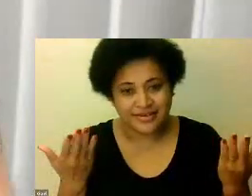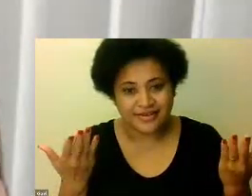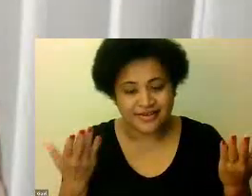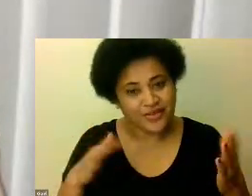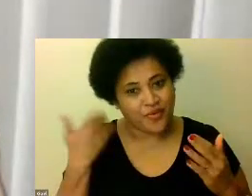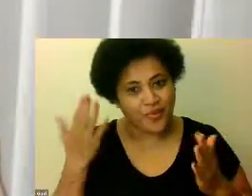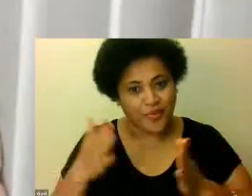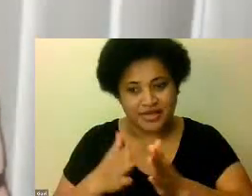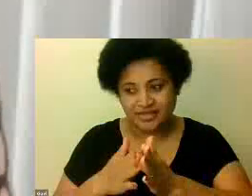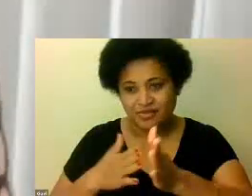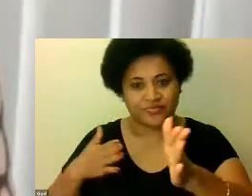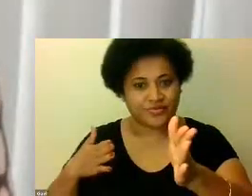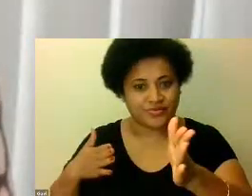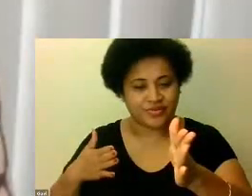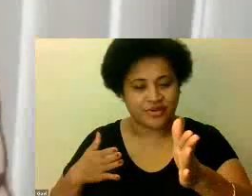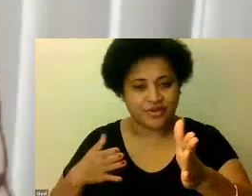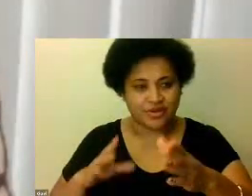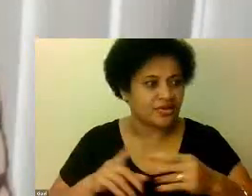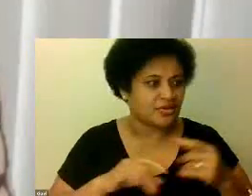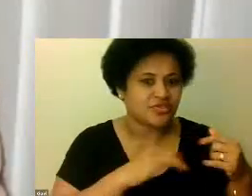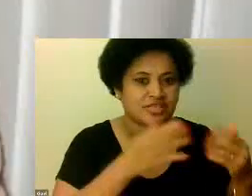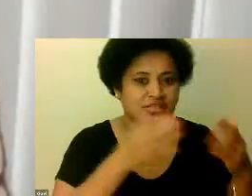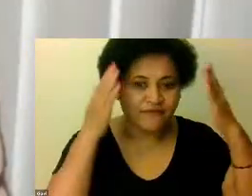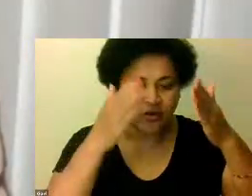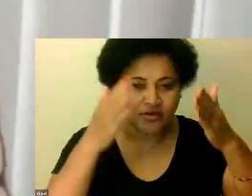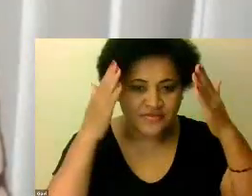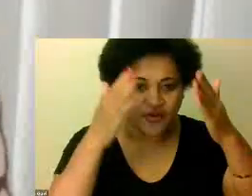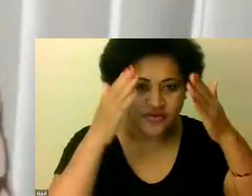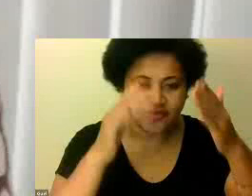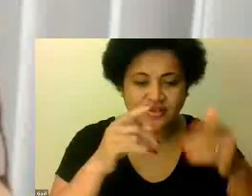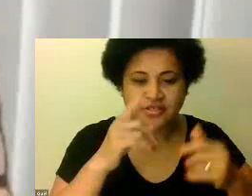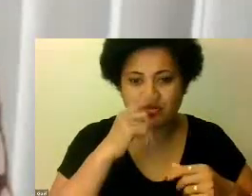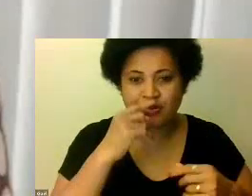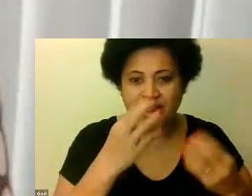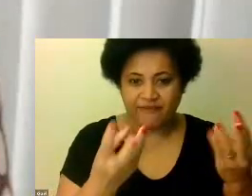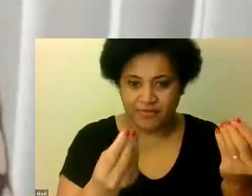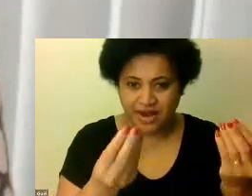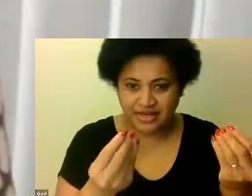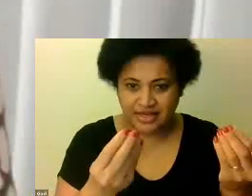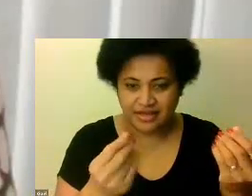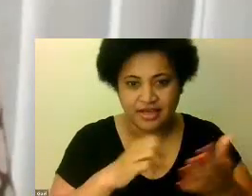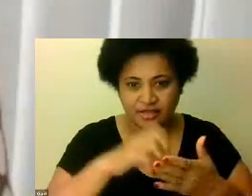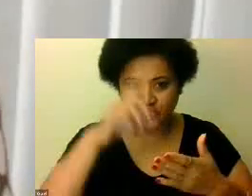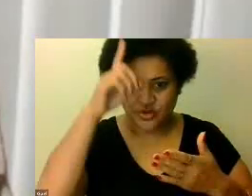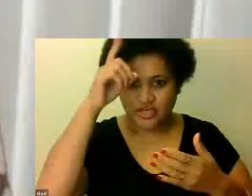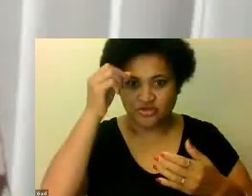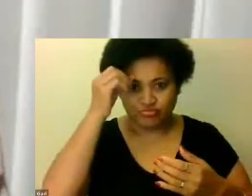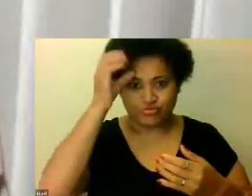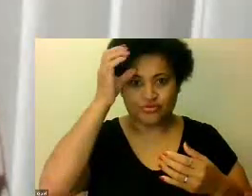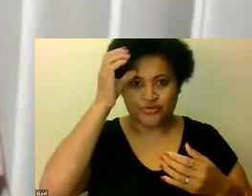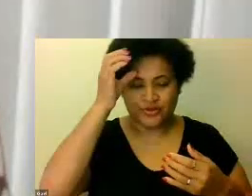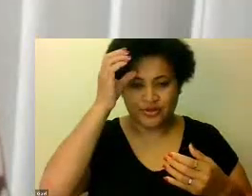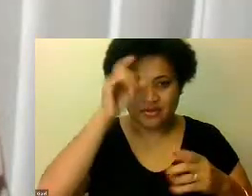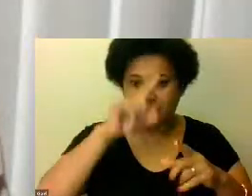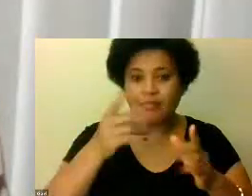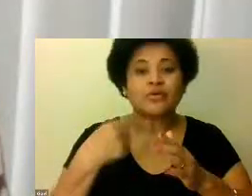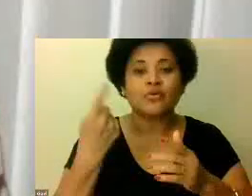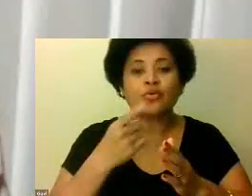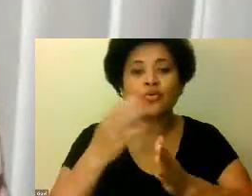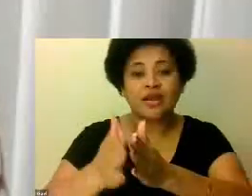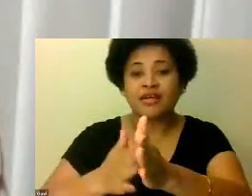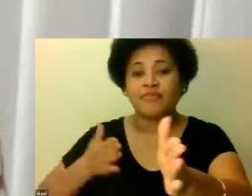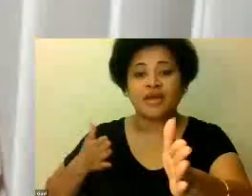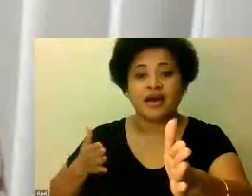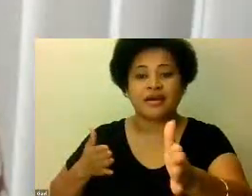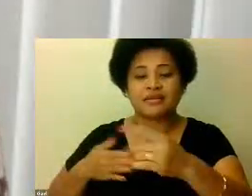when you need looking at the new technologies. And I think, you know, as I said, people who were already left behind because of, you